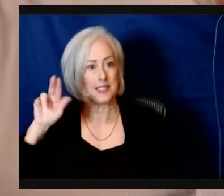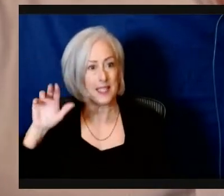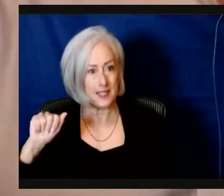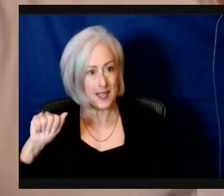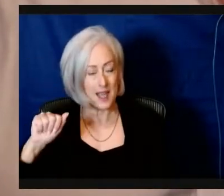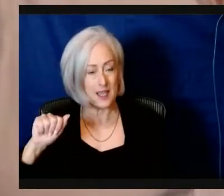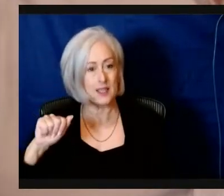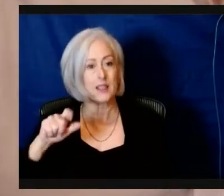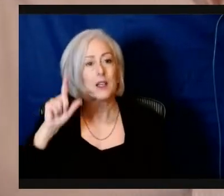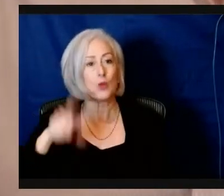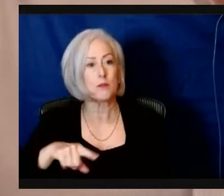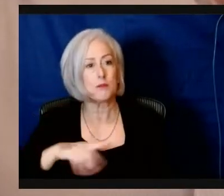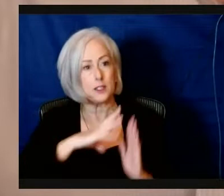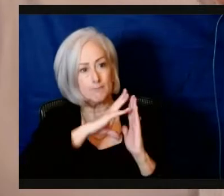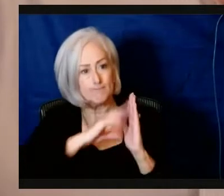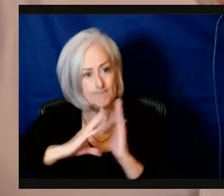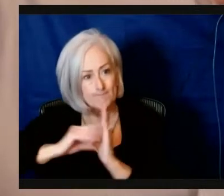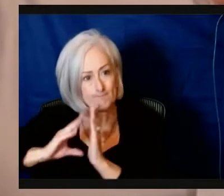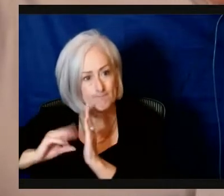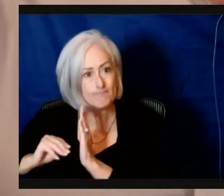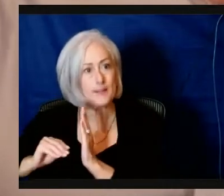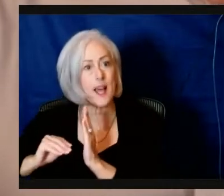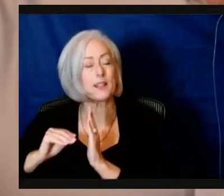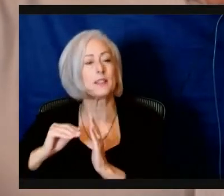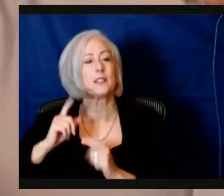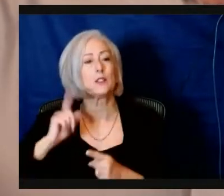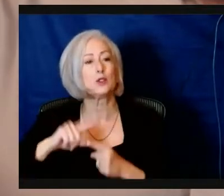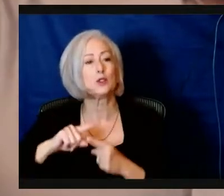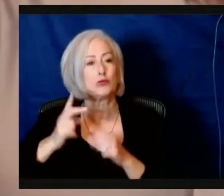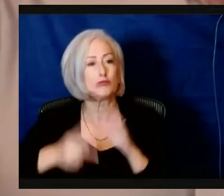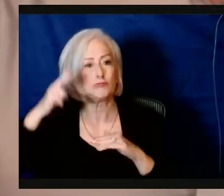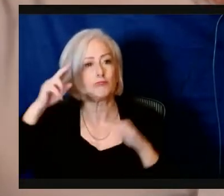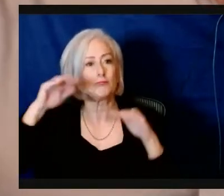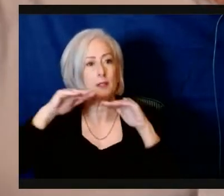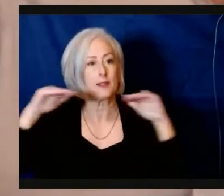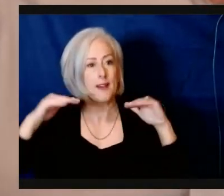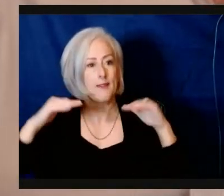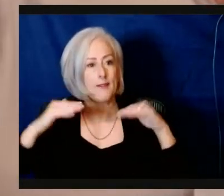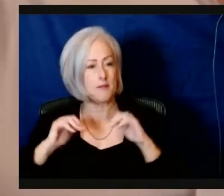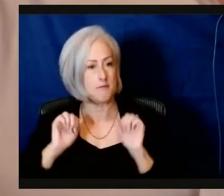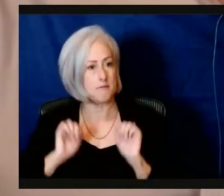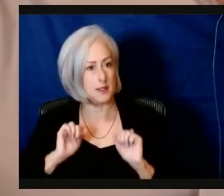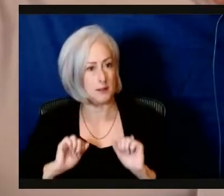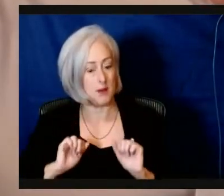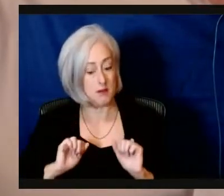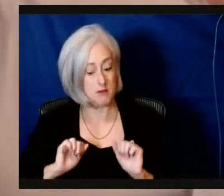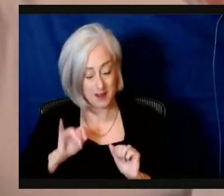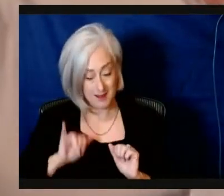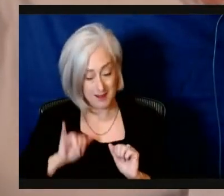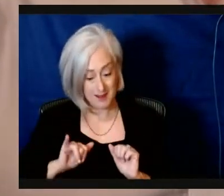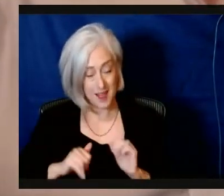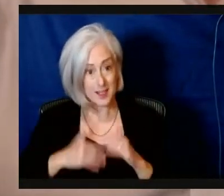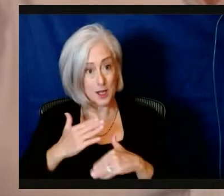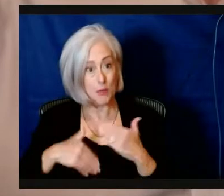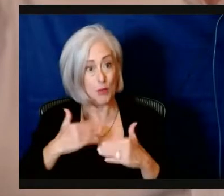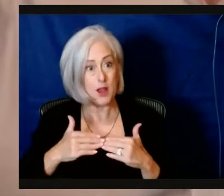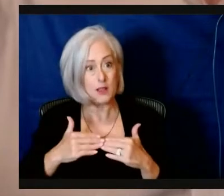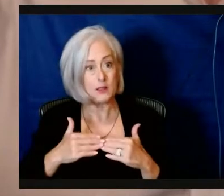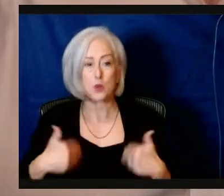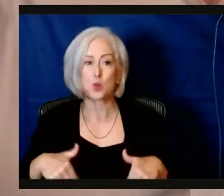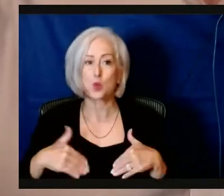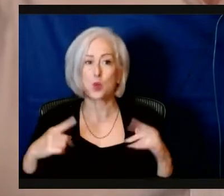fidelity possible. That process is a very complex process in the cell. It occurs in the nucleus.